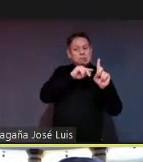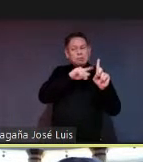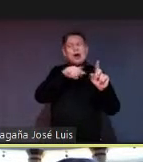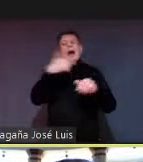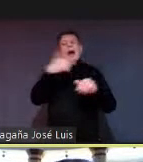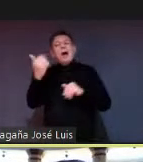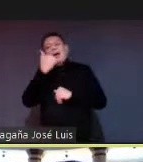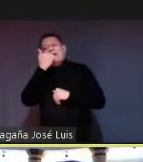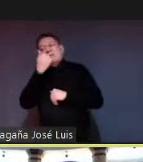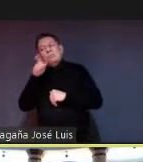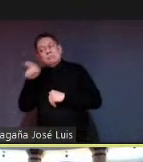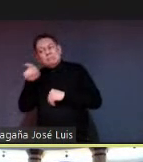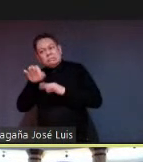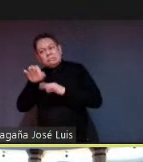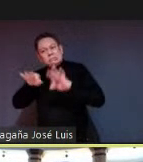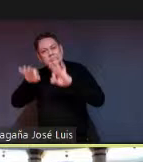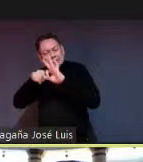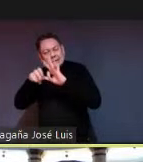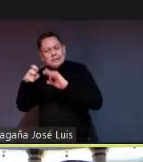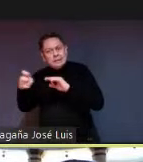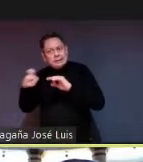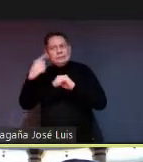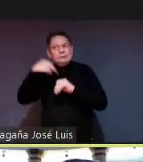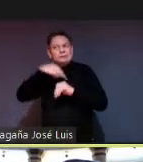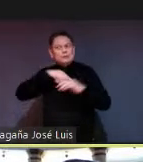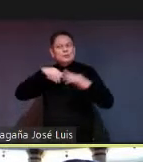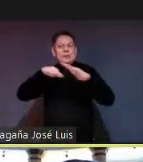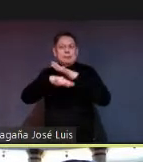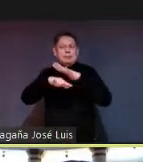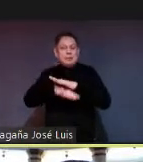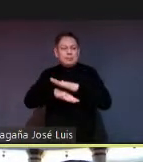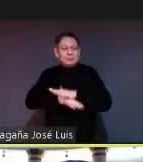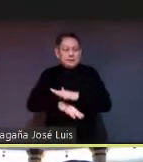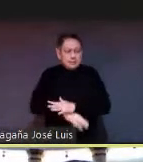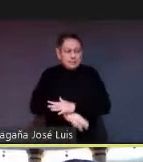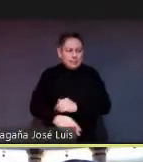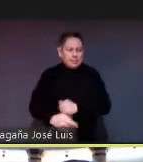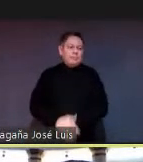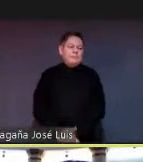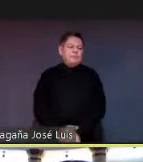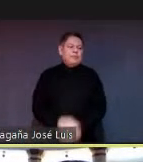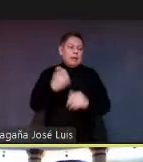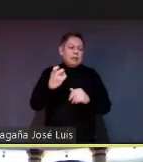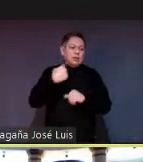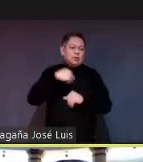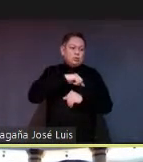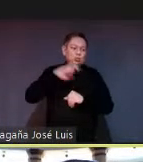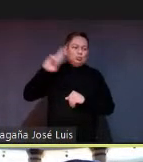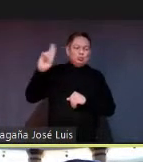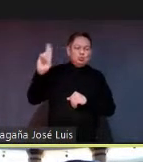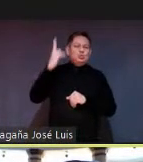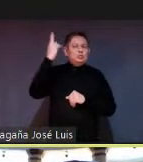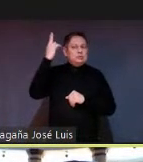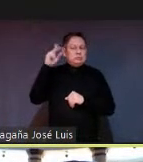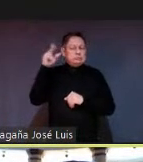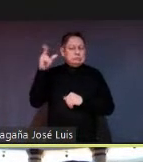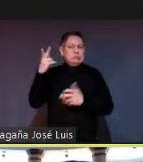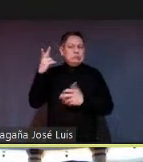service, contextualization of the training. This led us to, within our medical